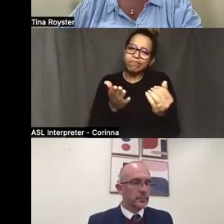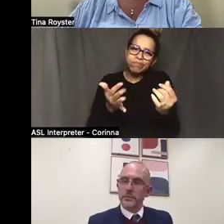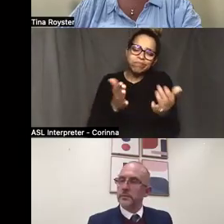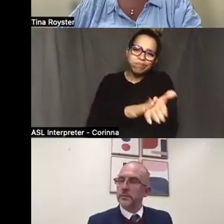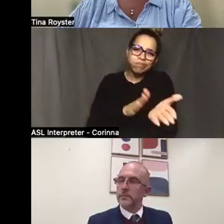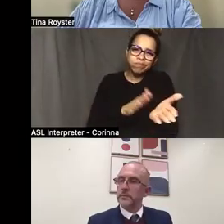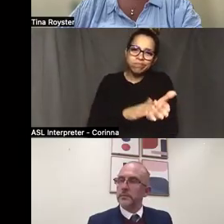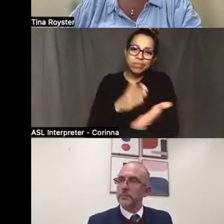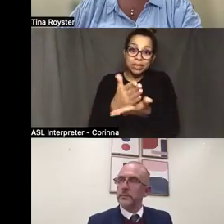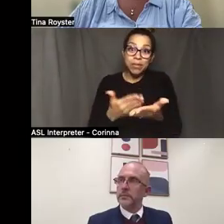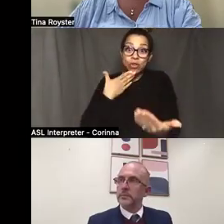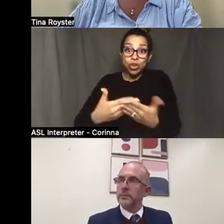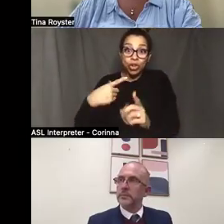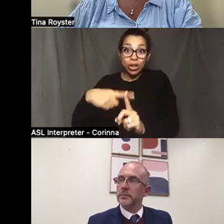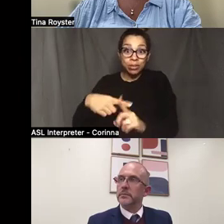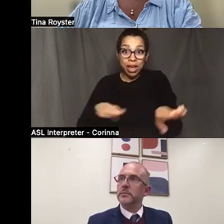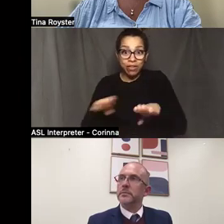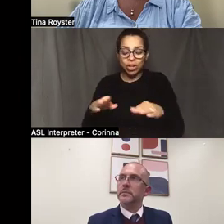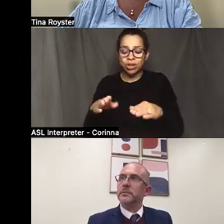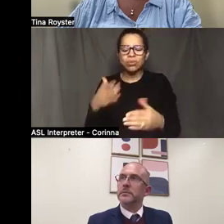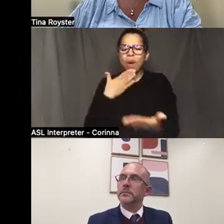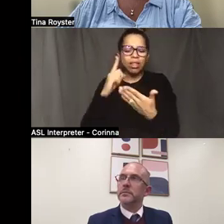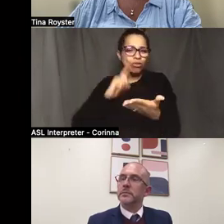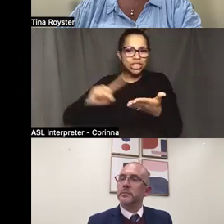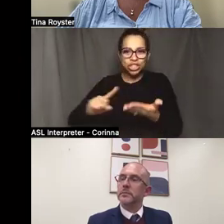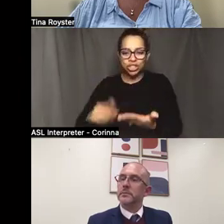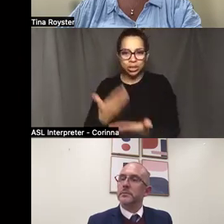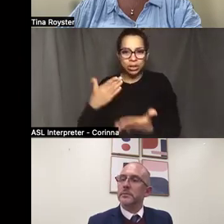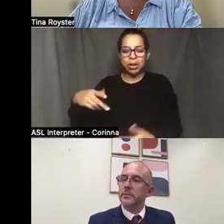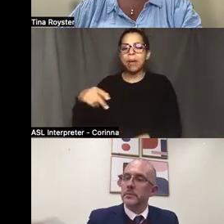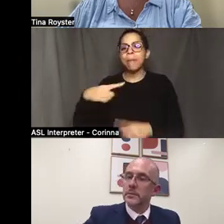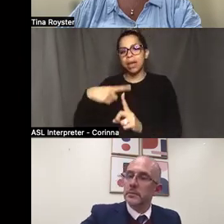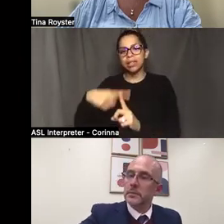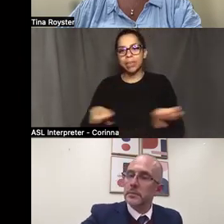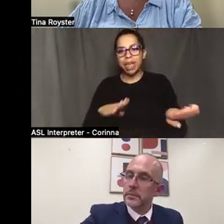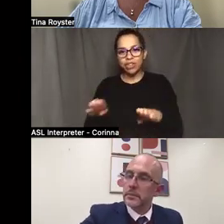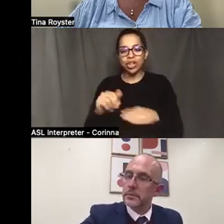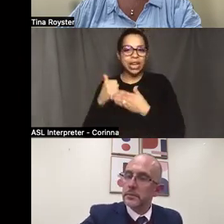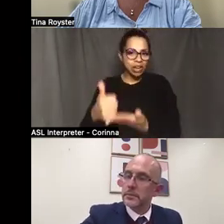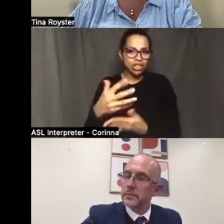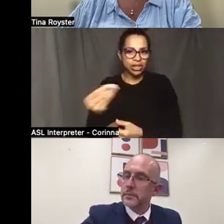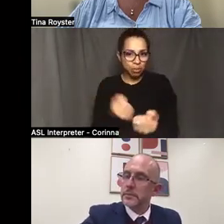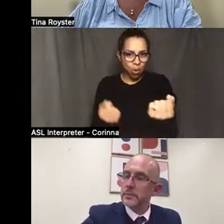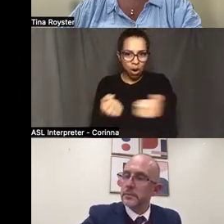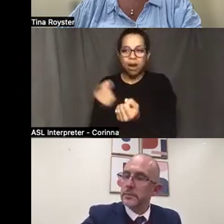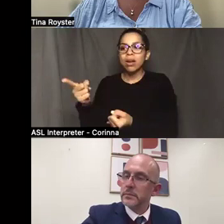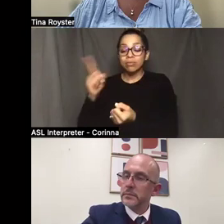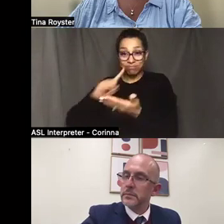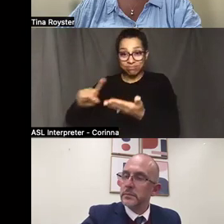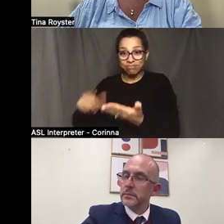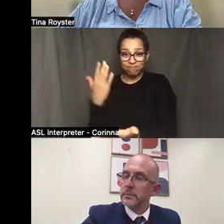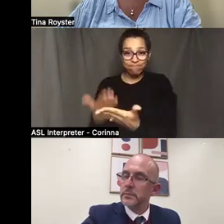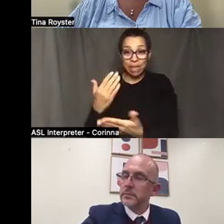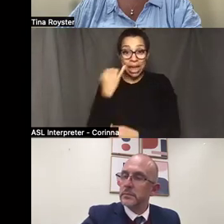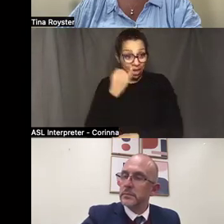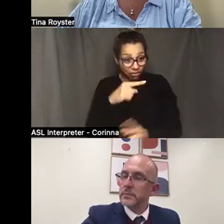well researched in terms of PBIS, positive behavior interventions and supports, that if you reinforce the behaviors